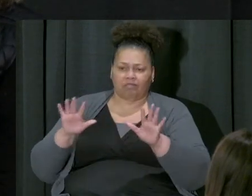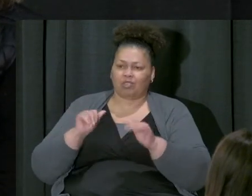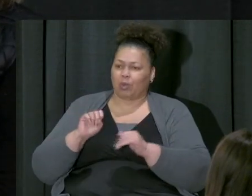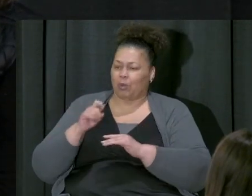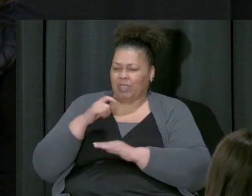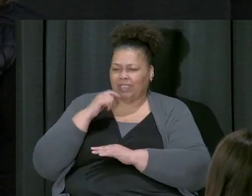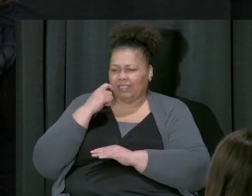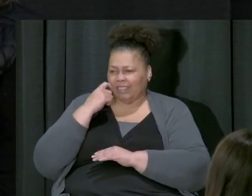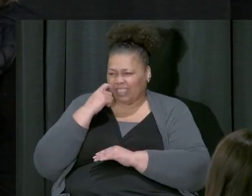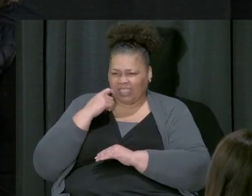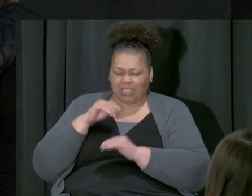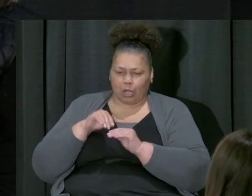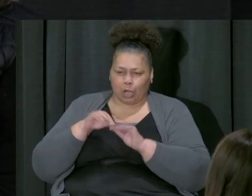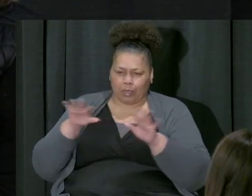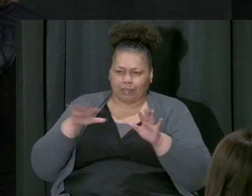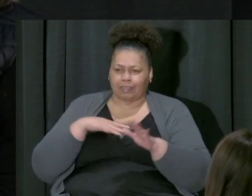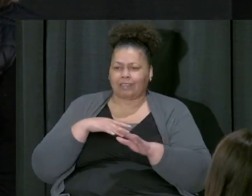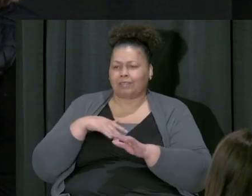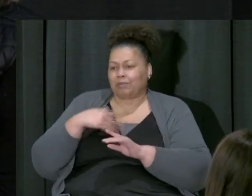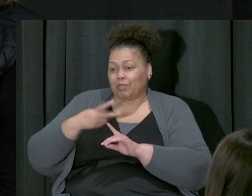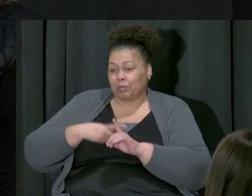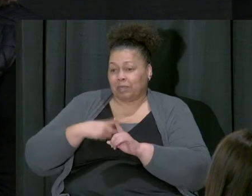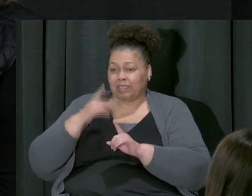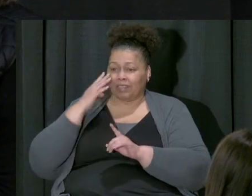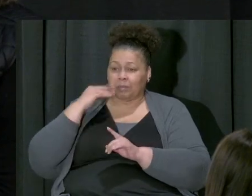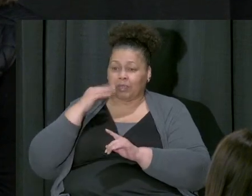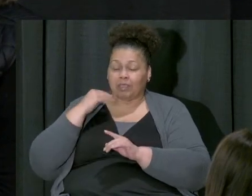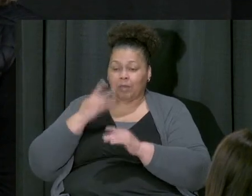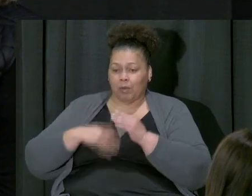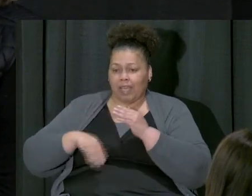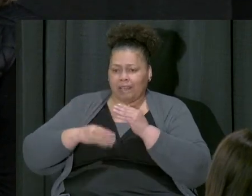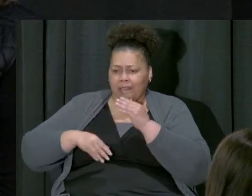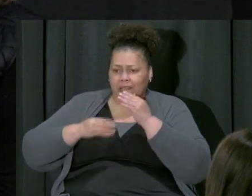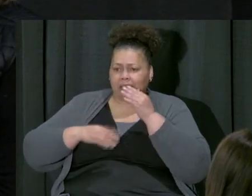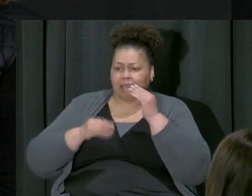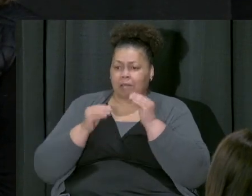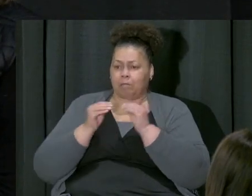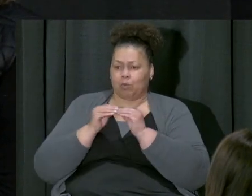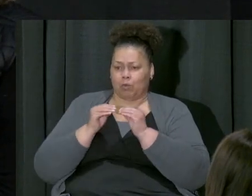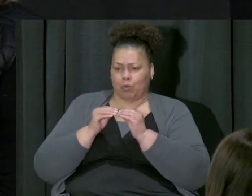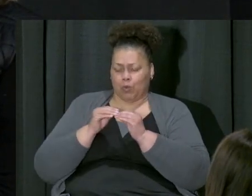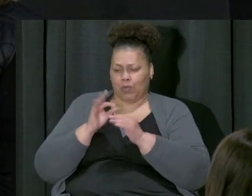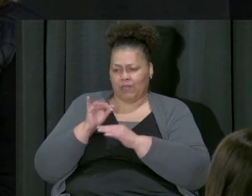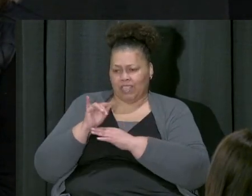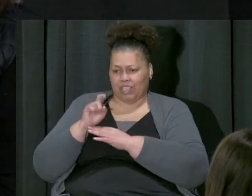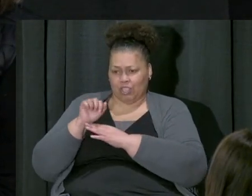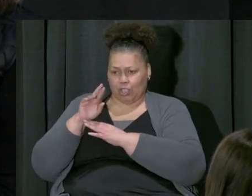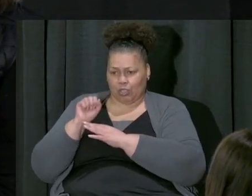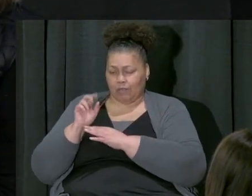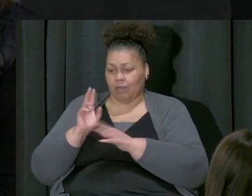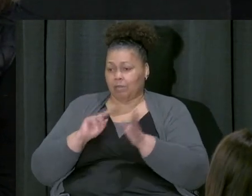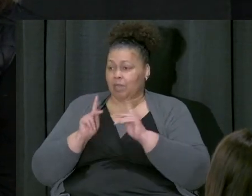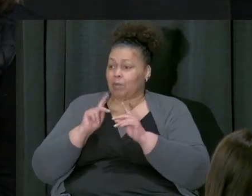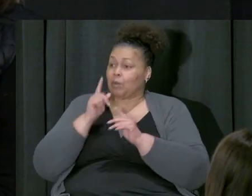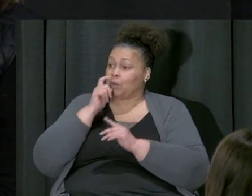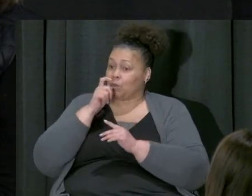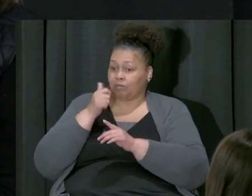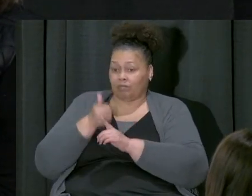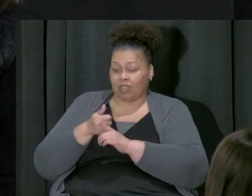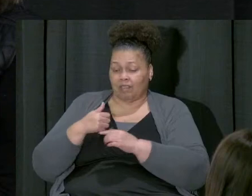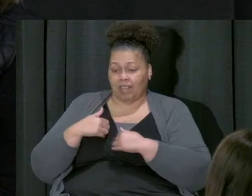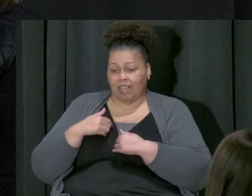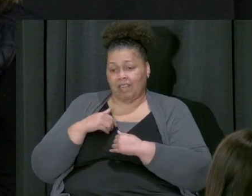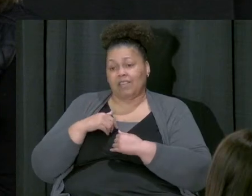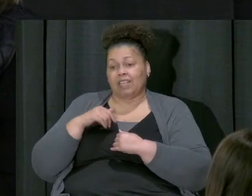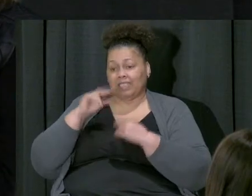and we keep adding features that are the most useful for people with dyslexia. My biggest pride is to